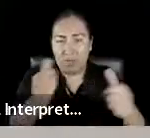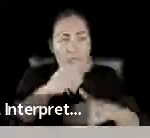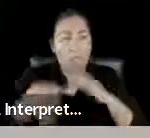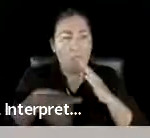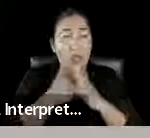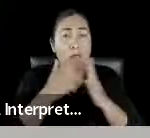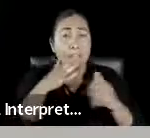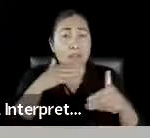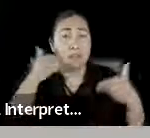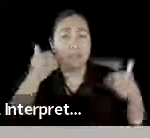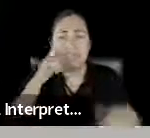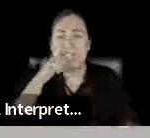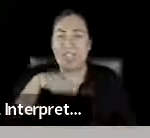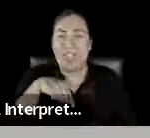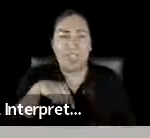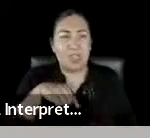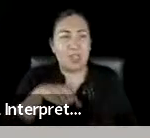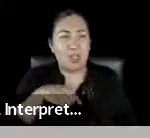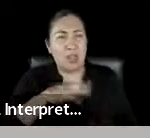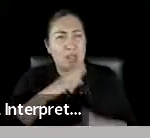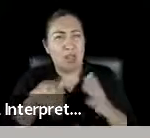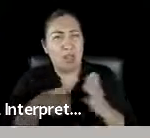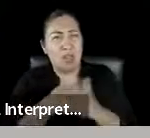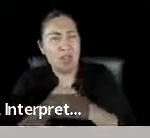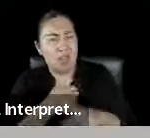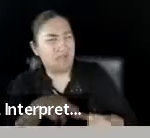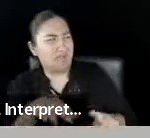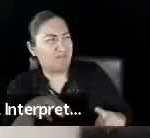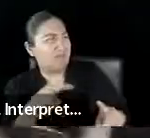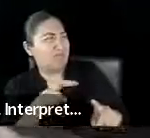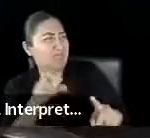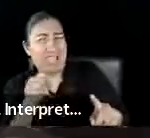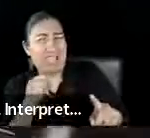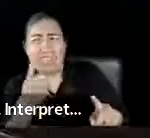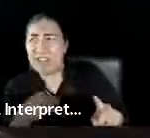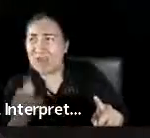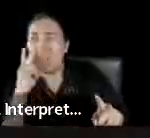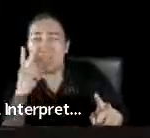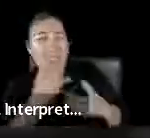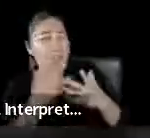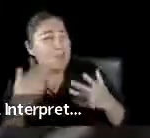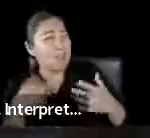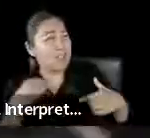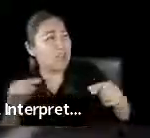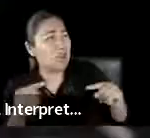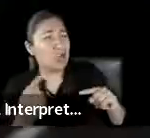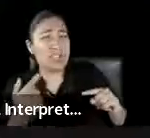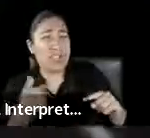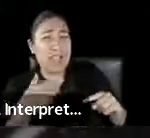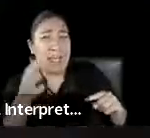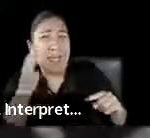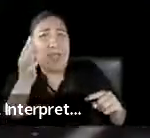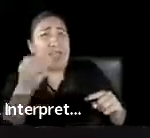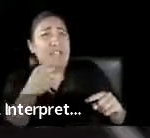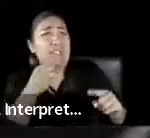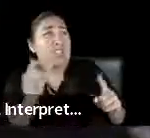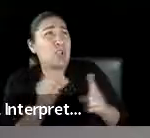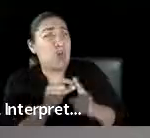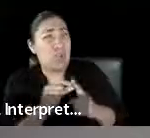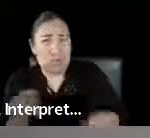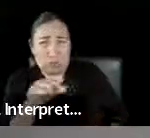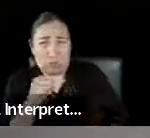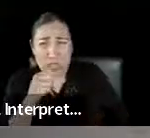wings are furled. Can anyone see how much I'm hurting? I barely utter a word. Do you not see that as